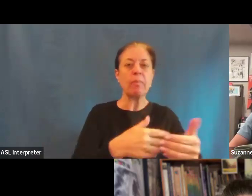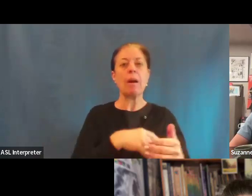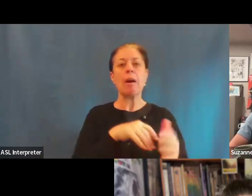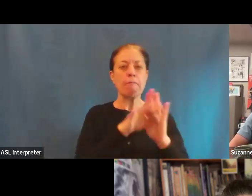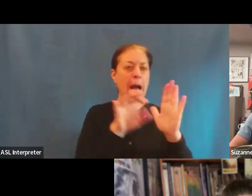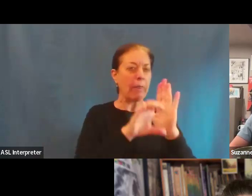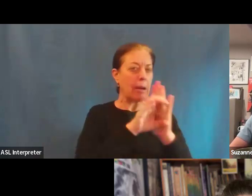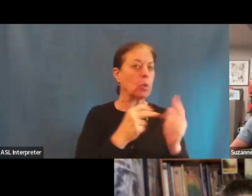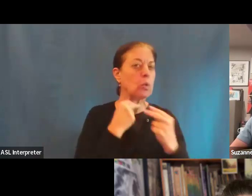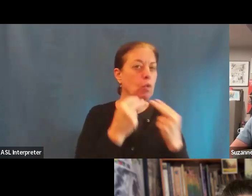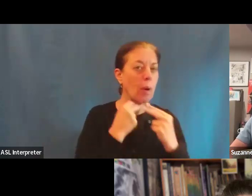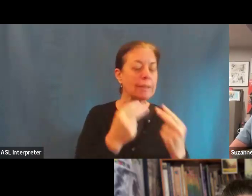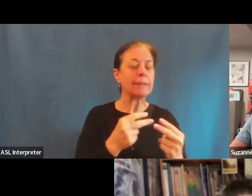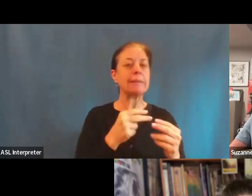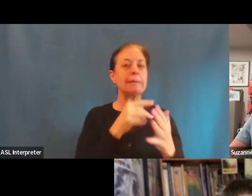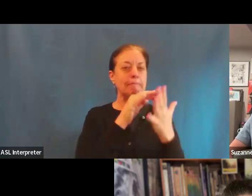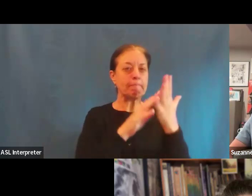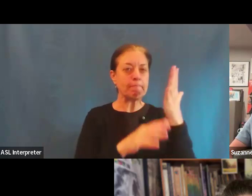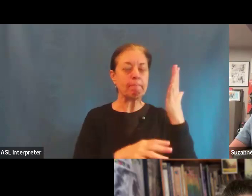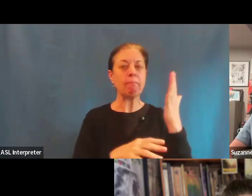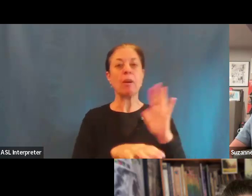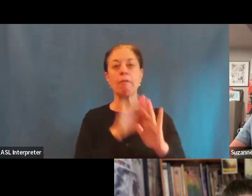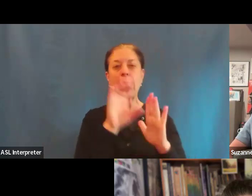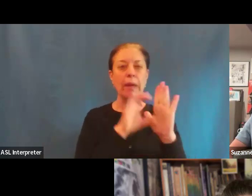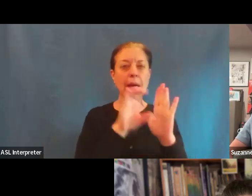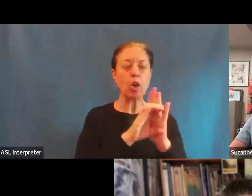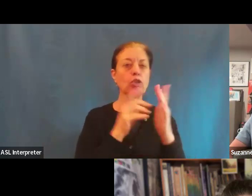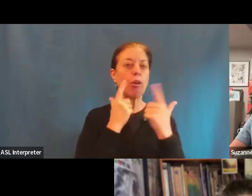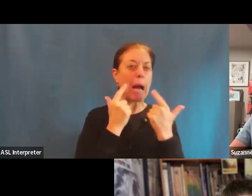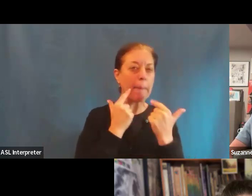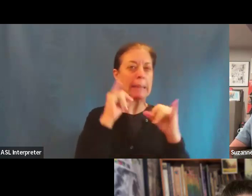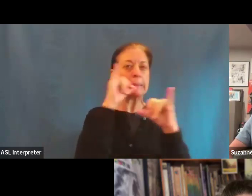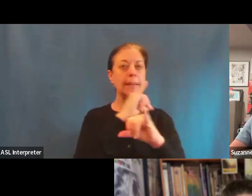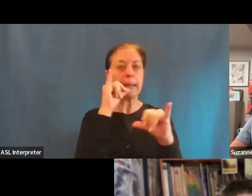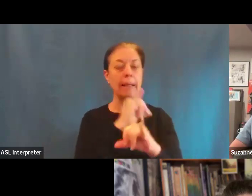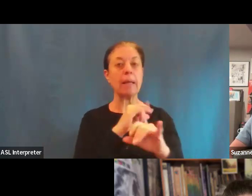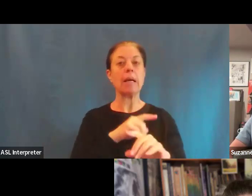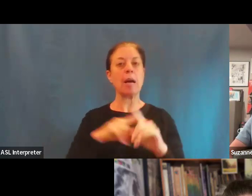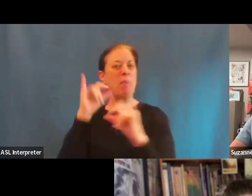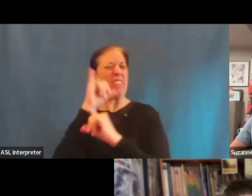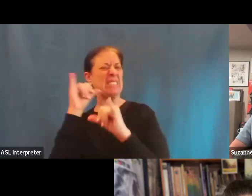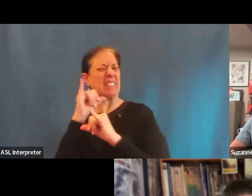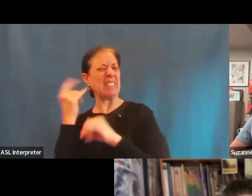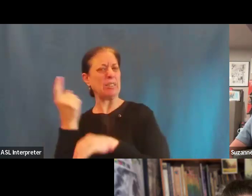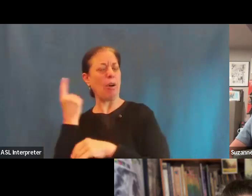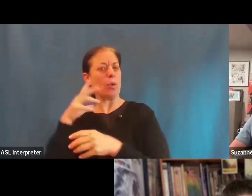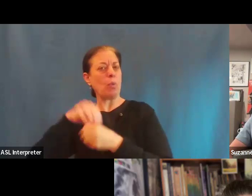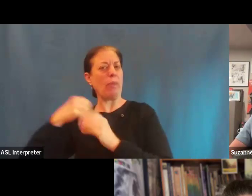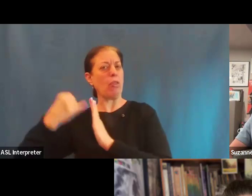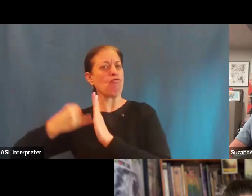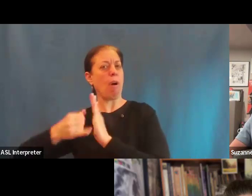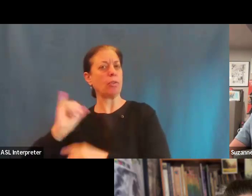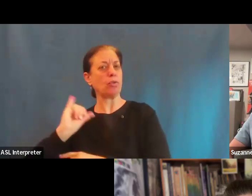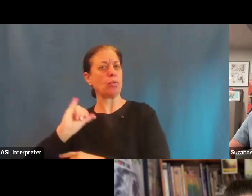the characters' voices. And in doing that, find the character comedy and the silly. But the silly is always in those drawings too. I mean, you bring a lot